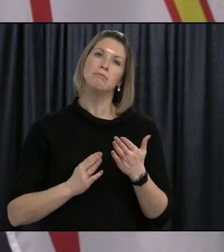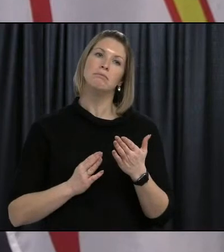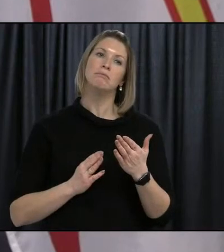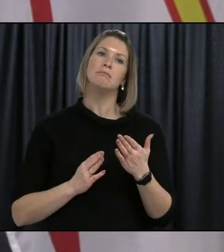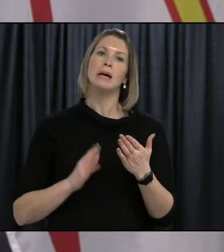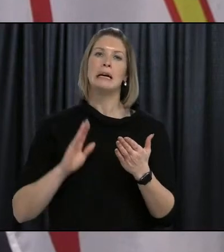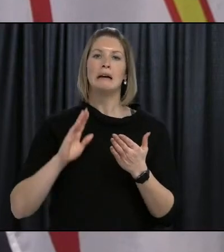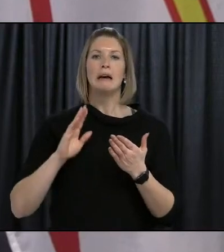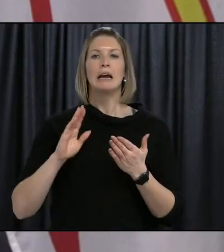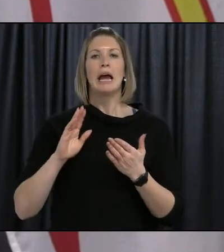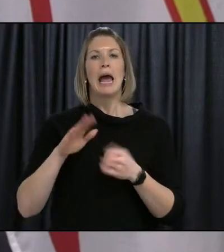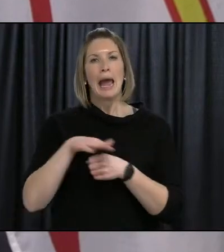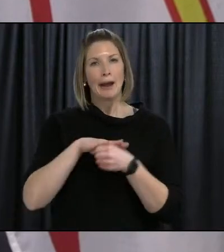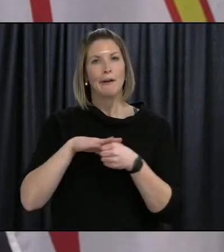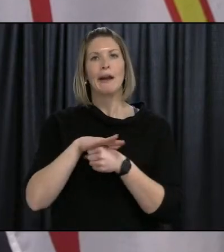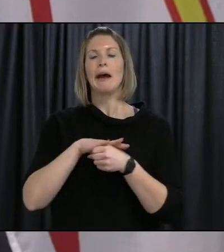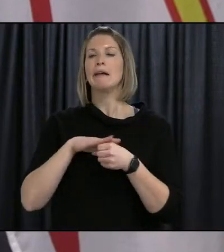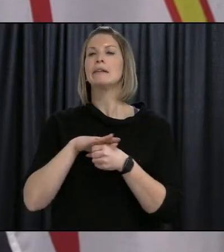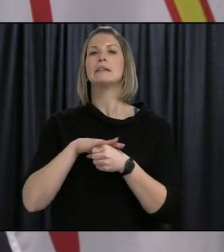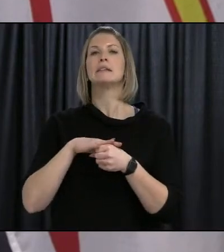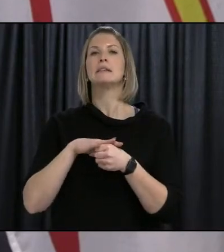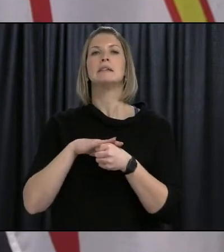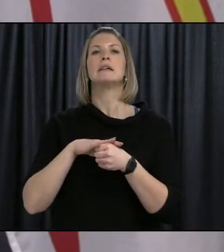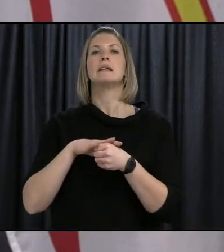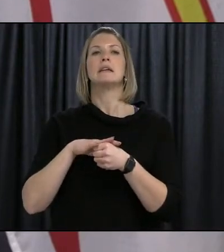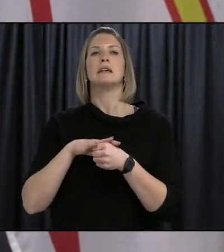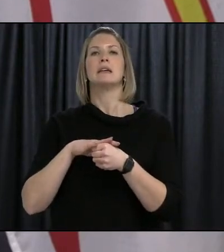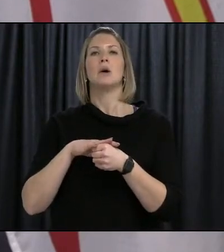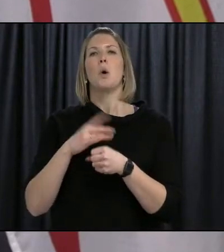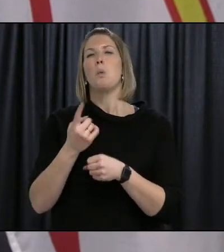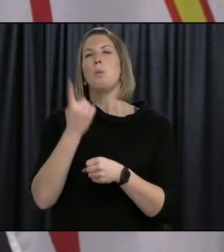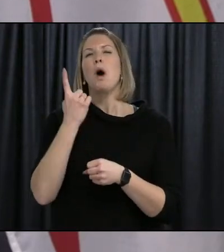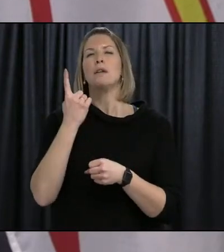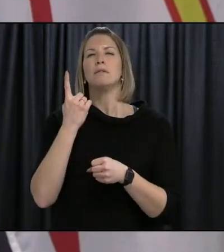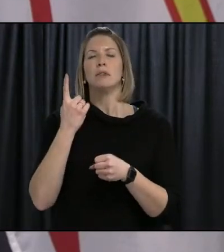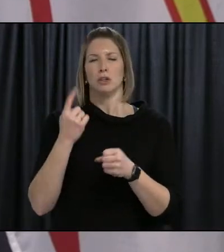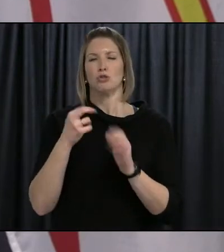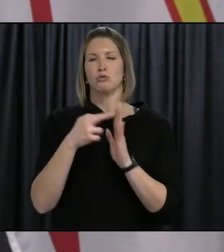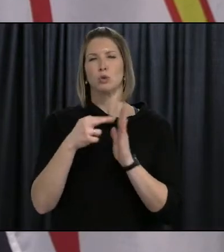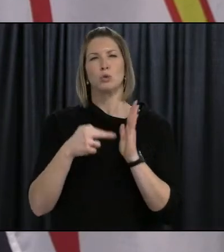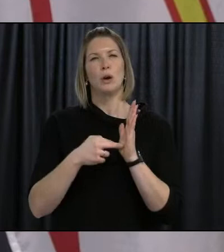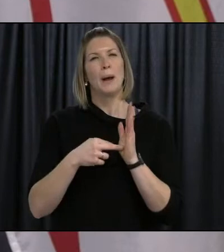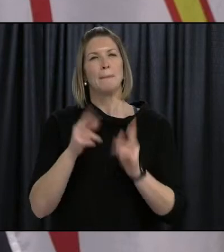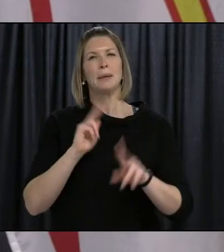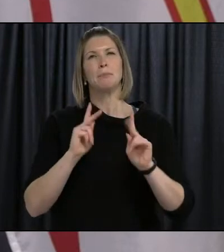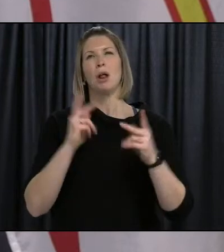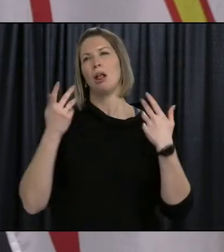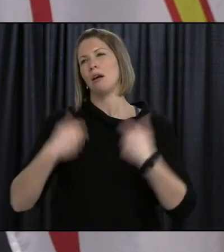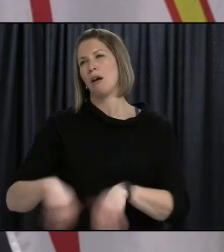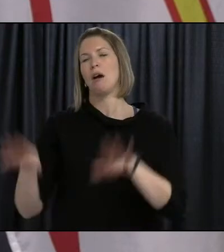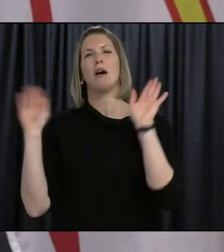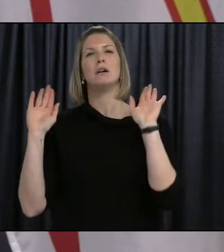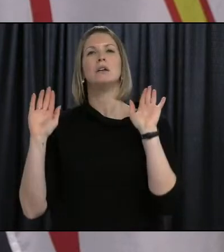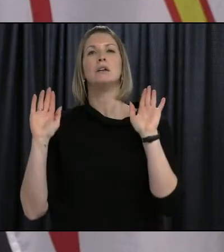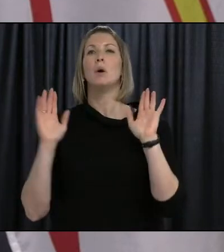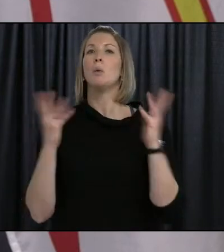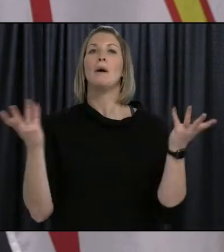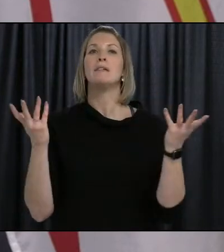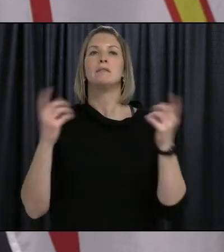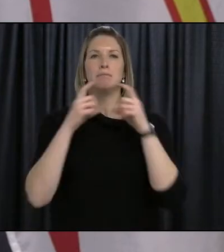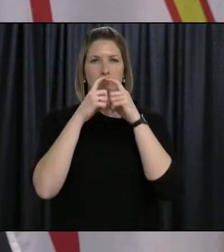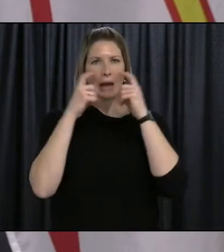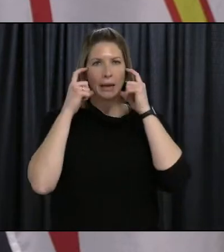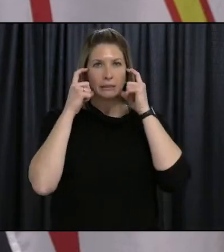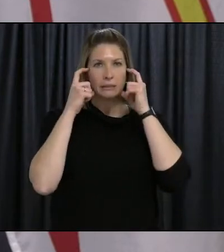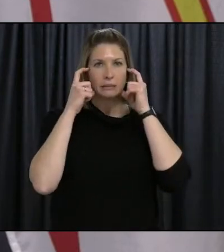in regarding one of our layers, that is masks. I believe it is important to reiterate the proper mask requirements. Non-medical masks